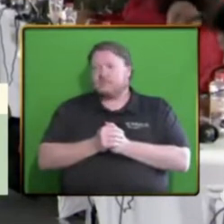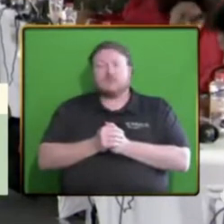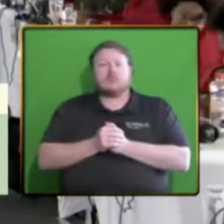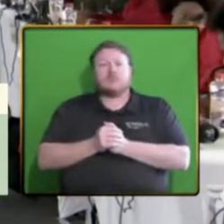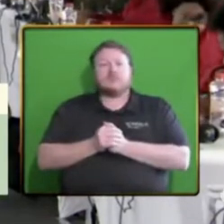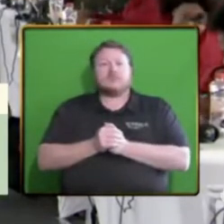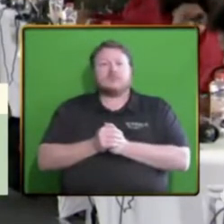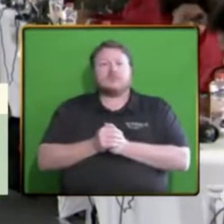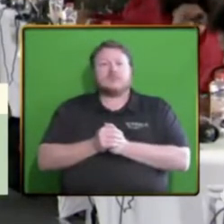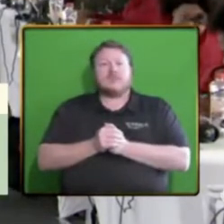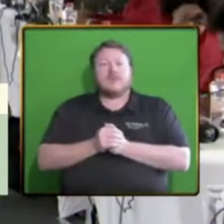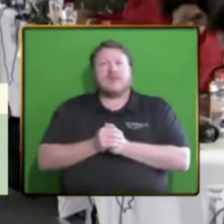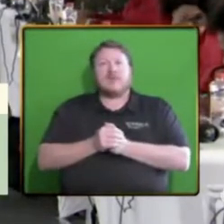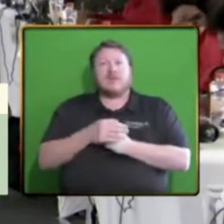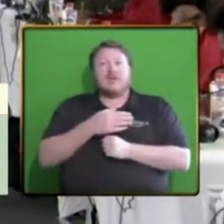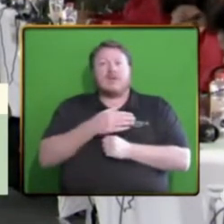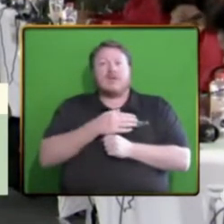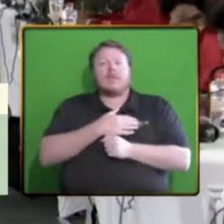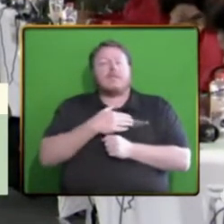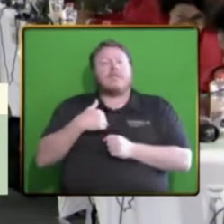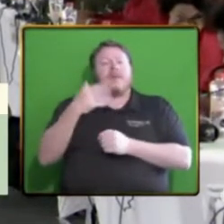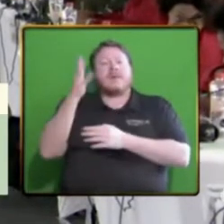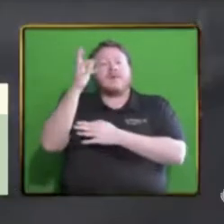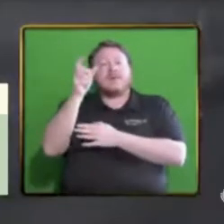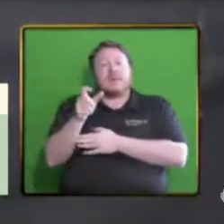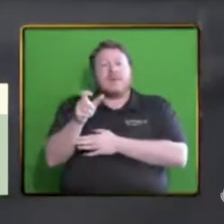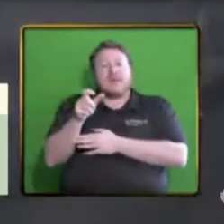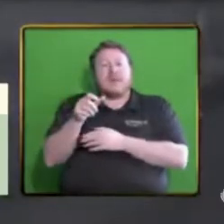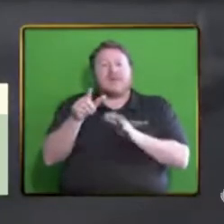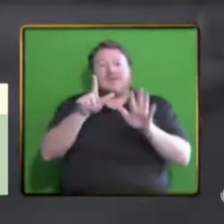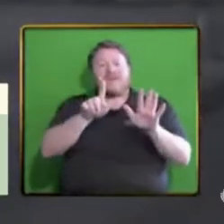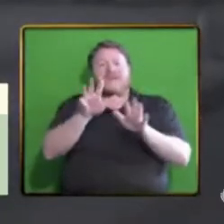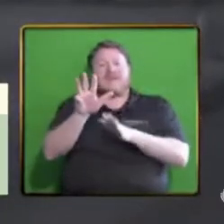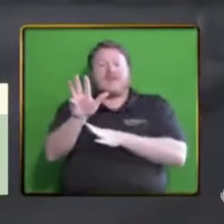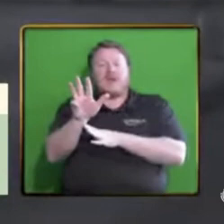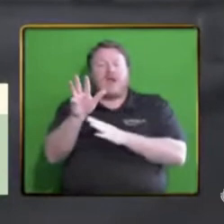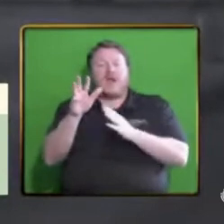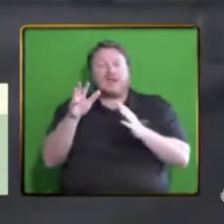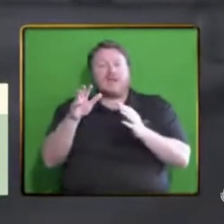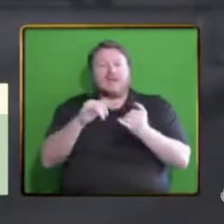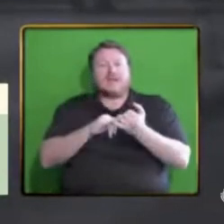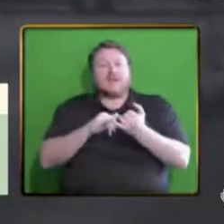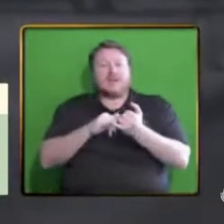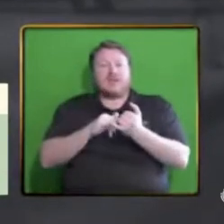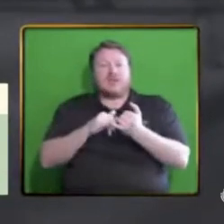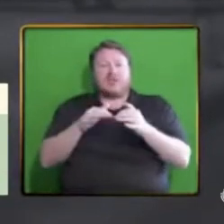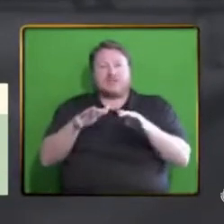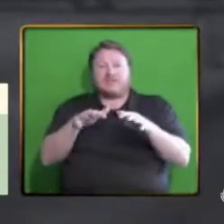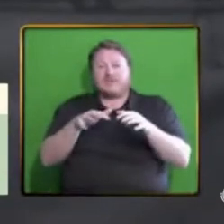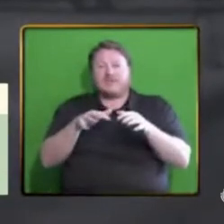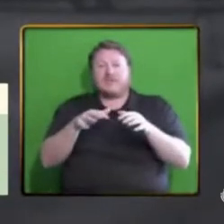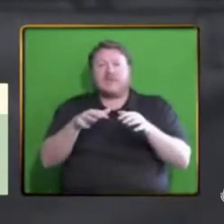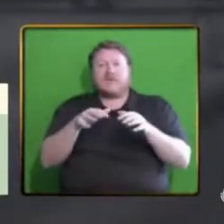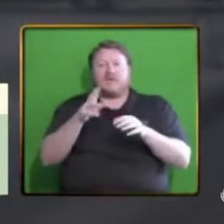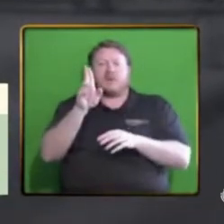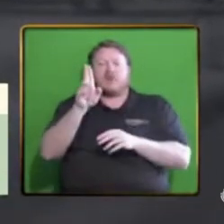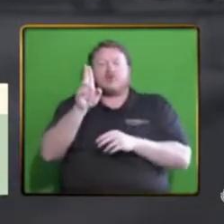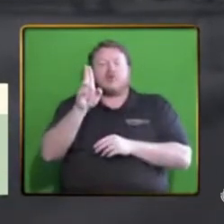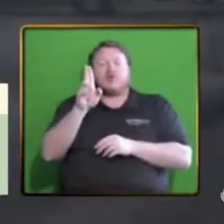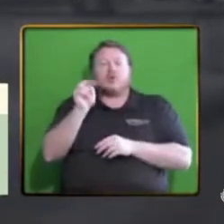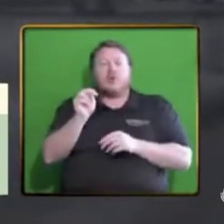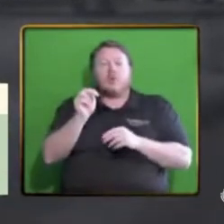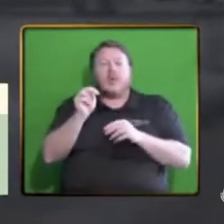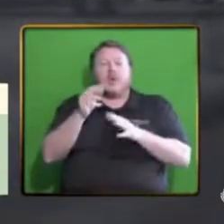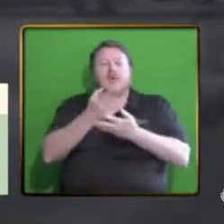Madam Speaker, the main focus of the 79th session of the United Nations General Assembly